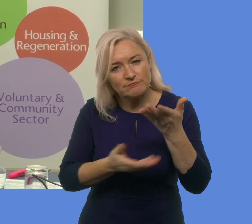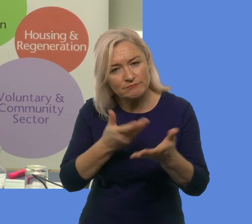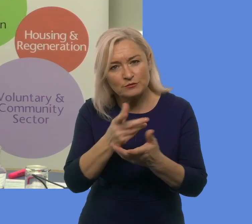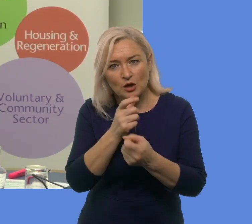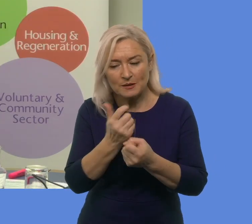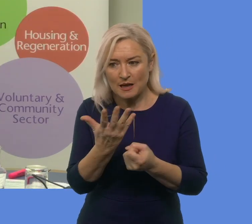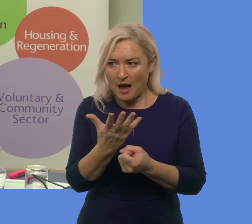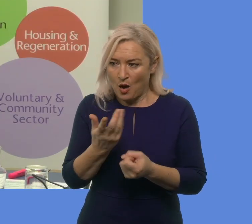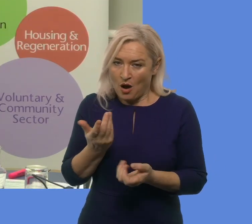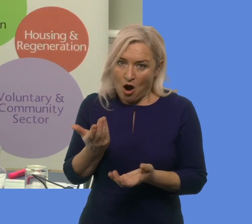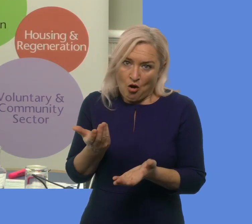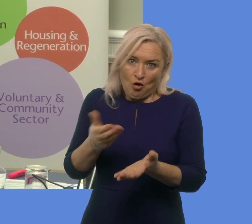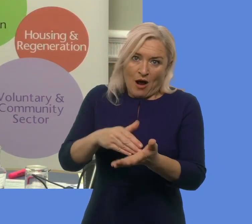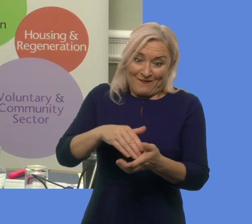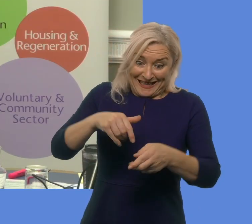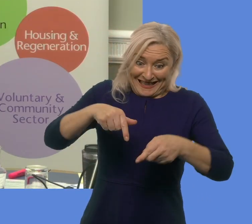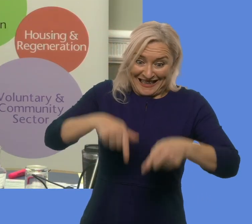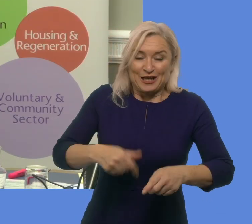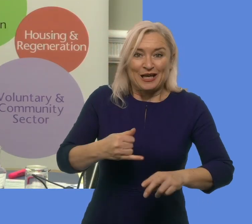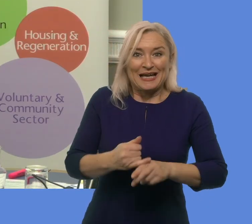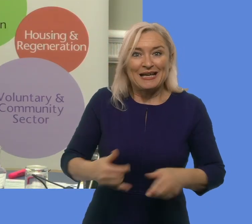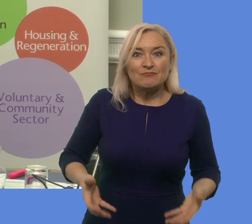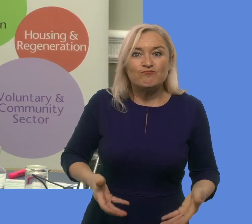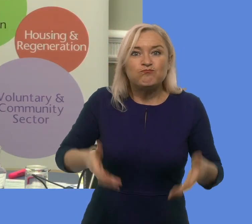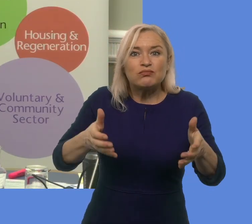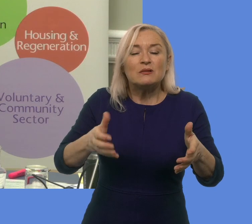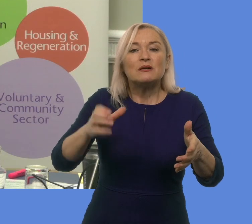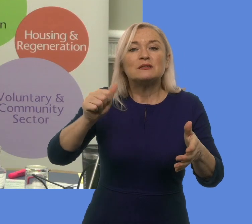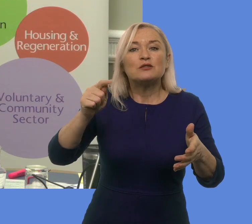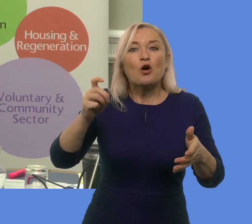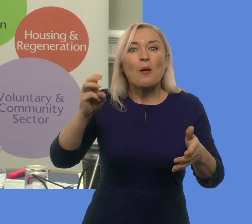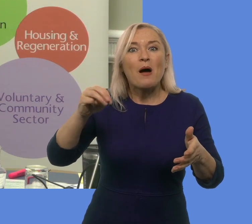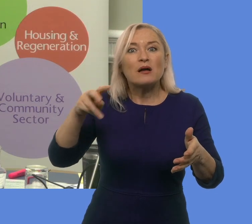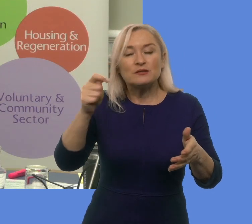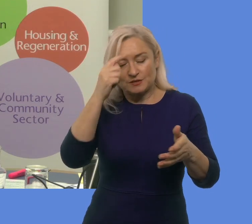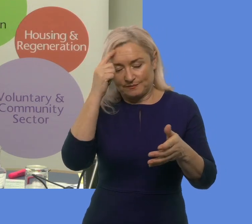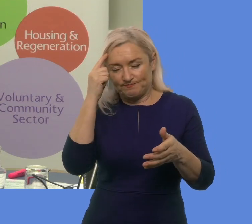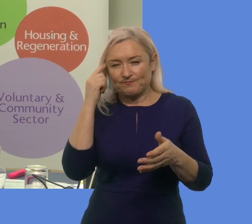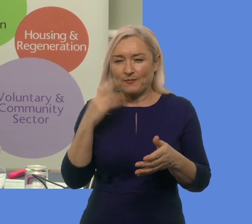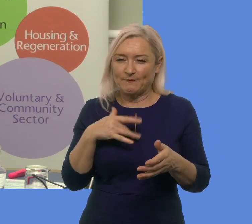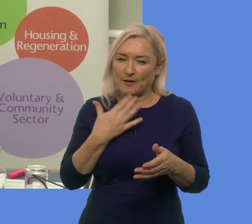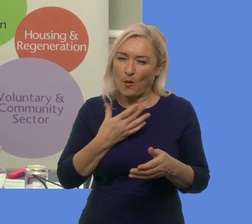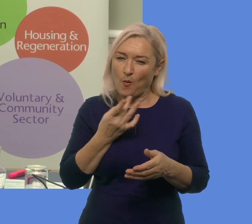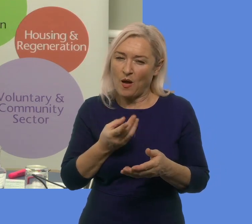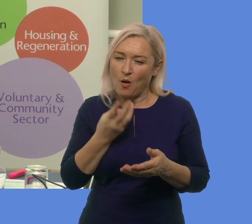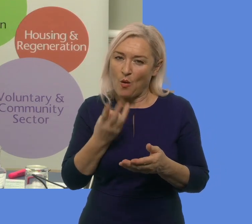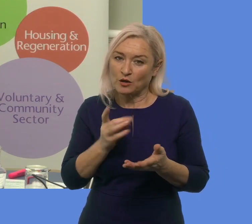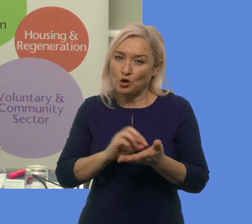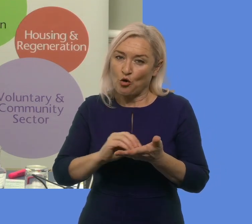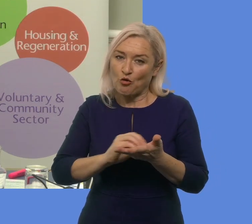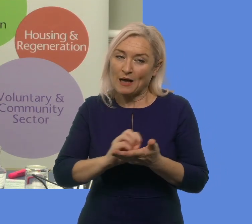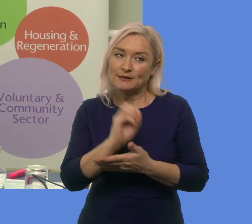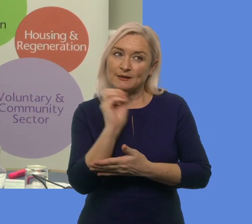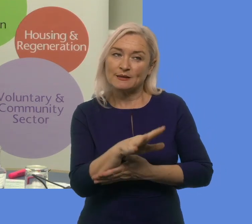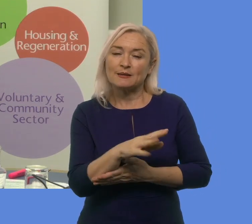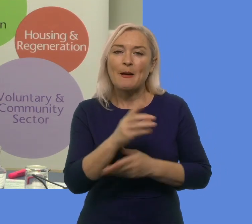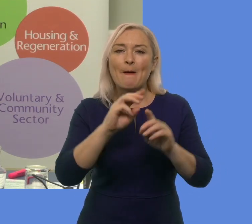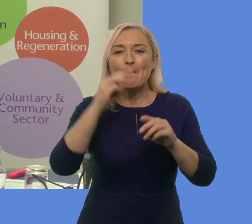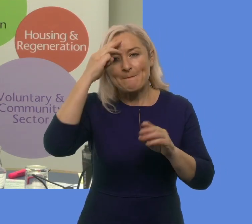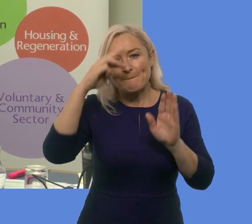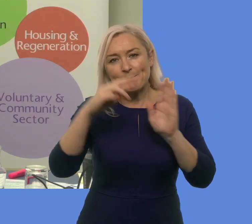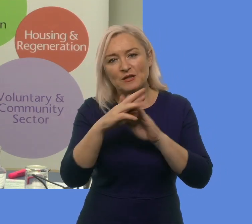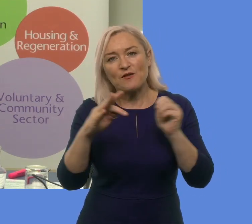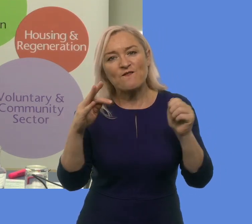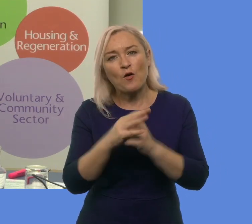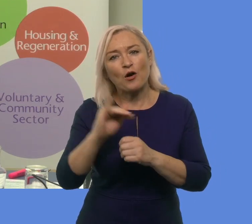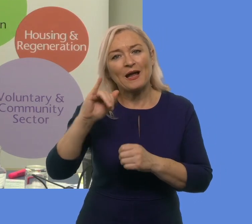in Stormont, I propose that we write to the Minister for Infrastructure and TransLink to request that